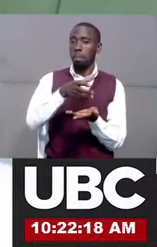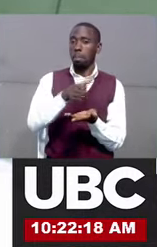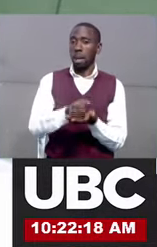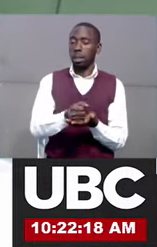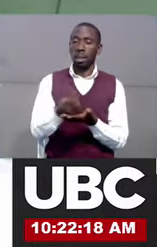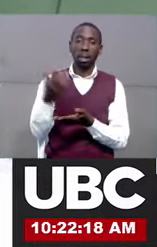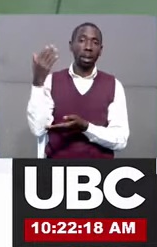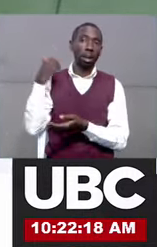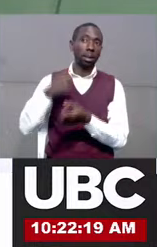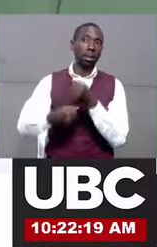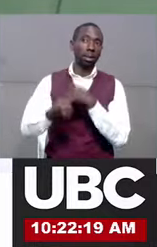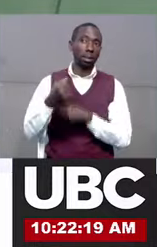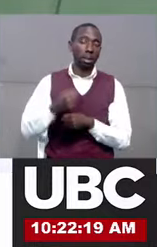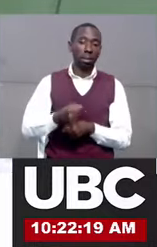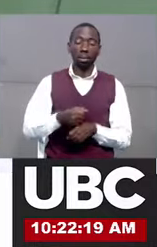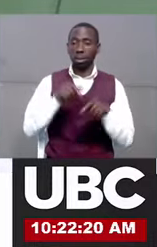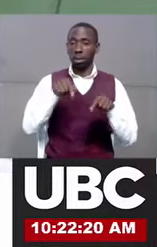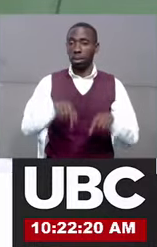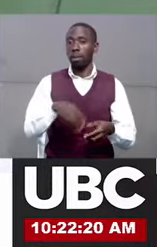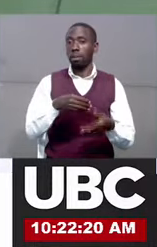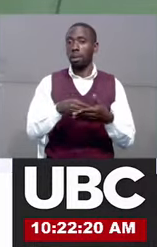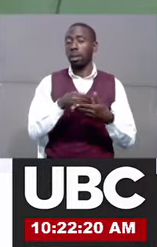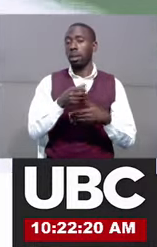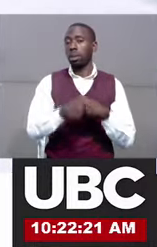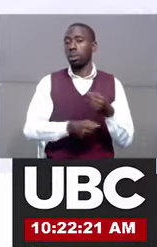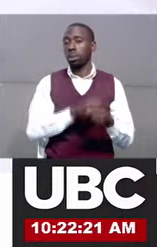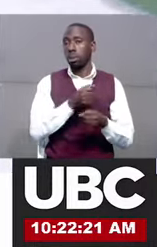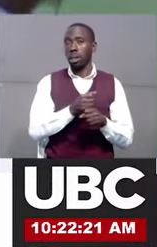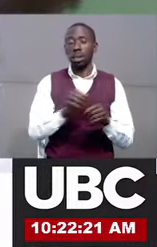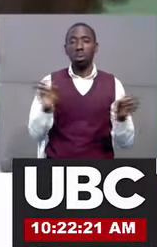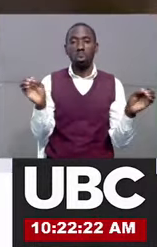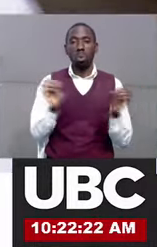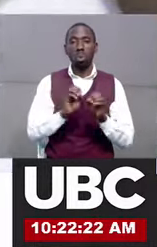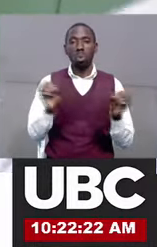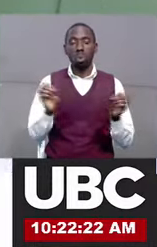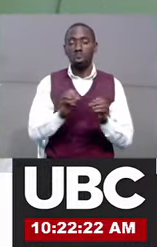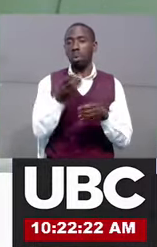this financial year, no money was provided